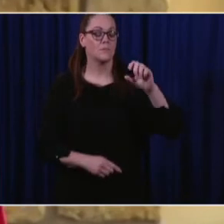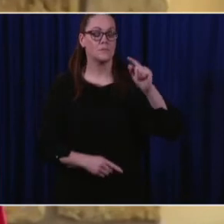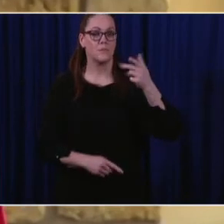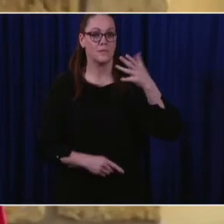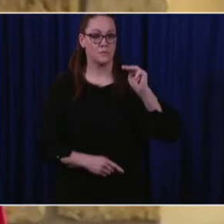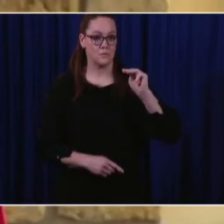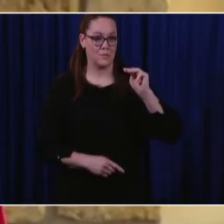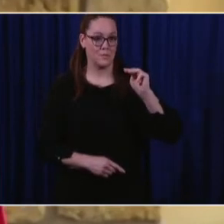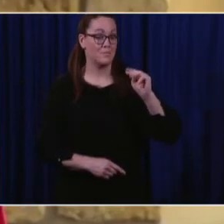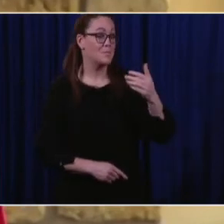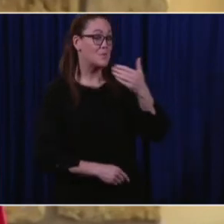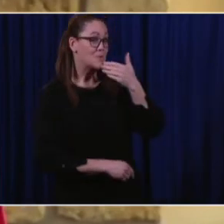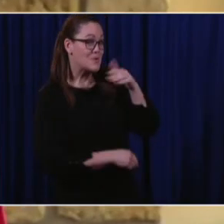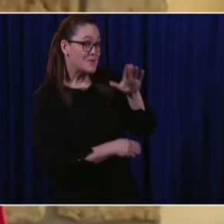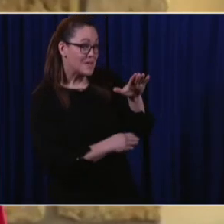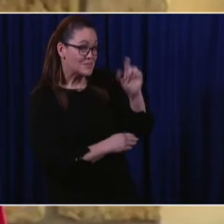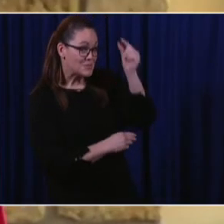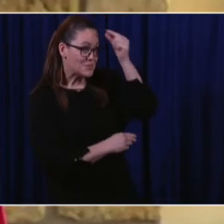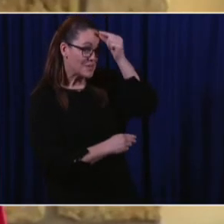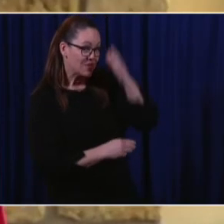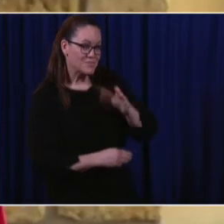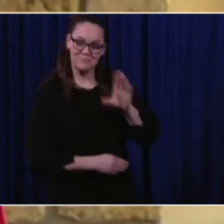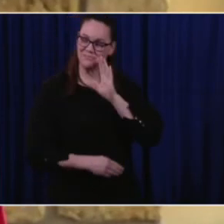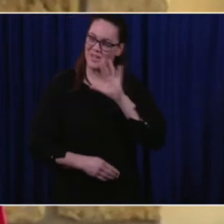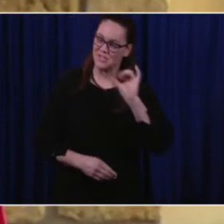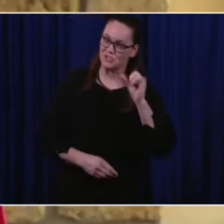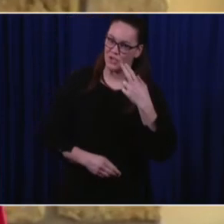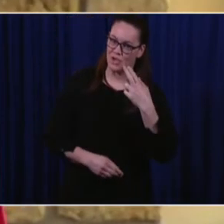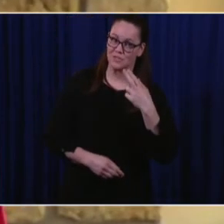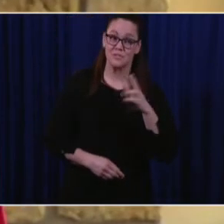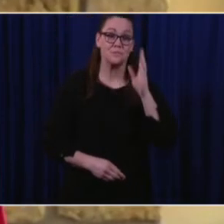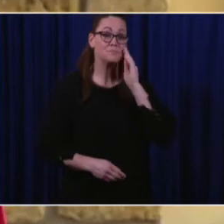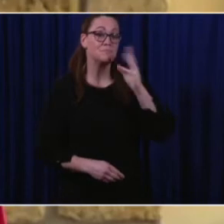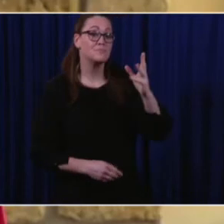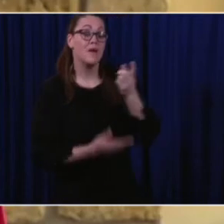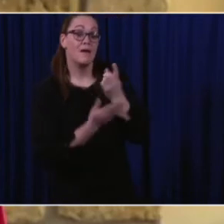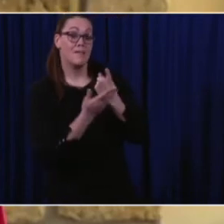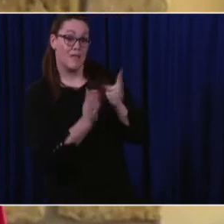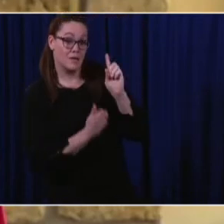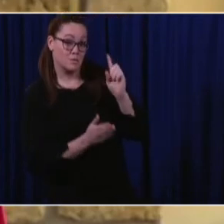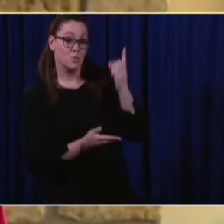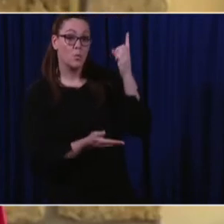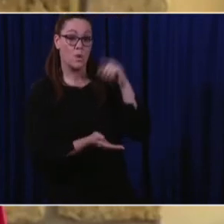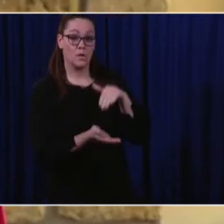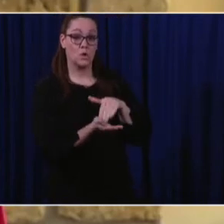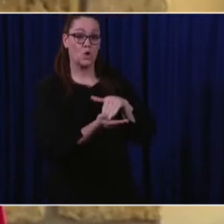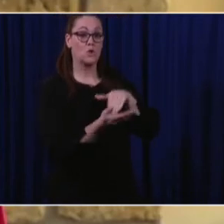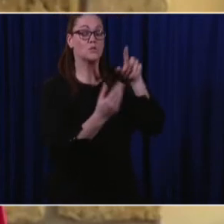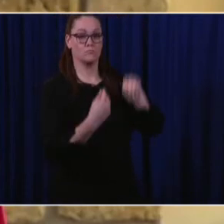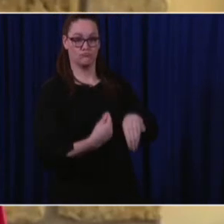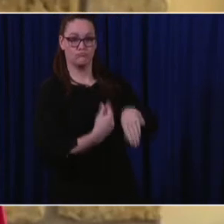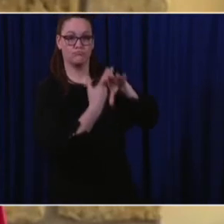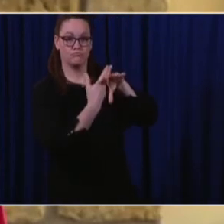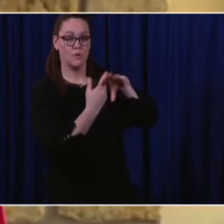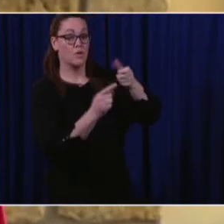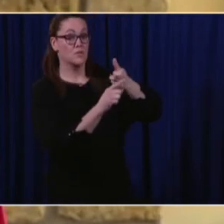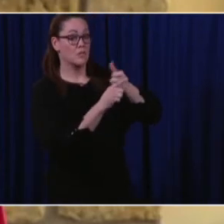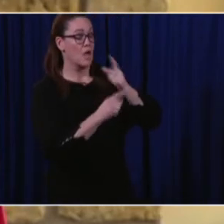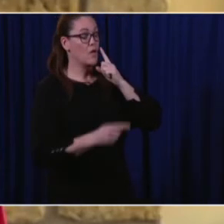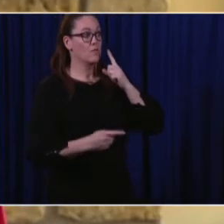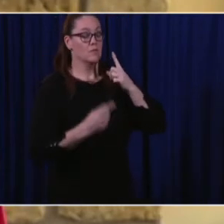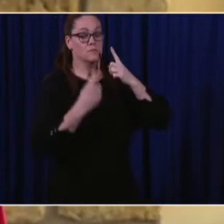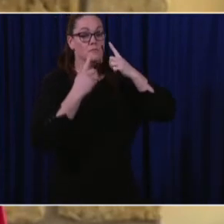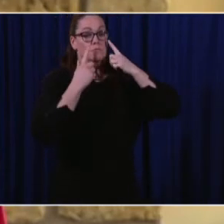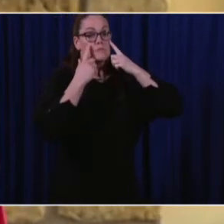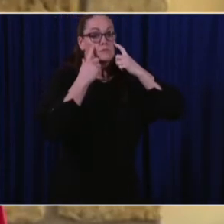Hey, Josh. You had a nurse last week who came on who got really emotional about the fight that they are struggling to keep up